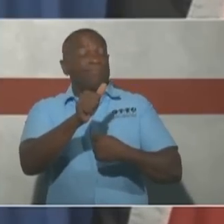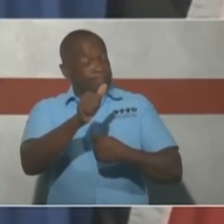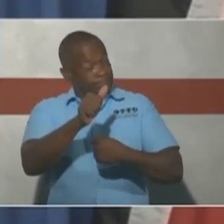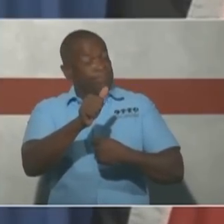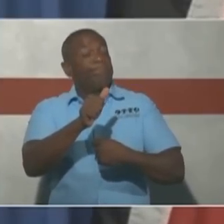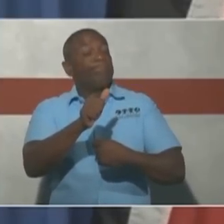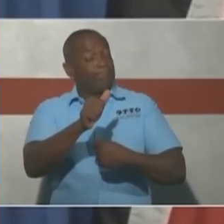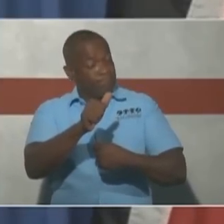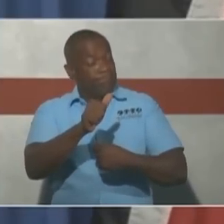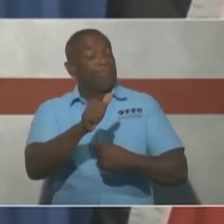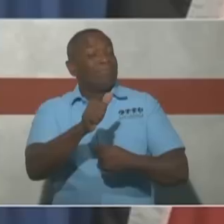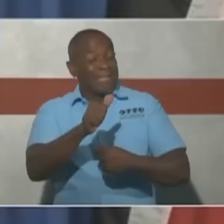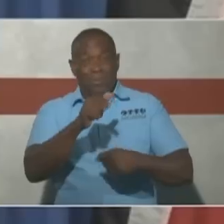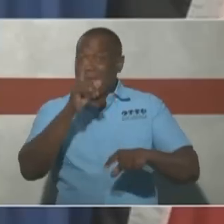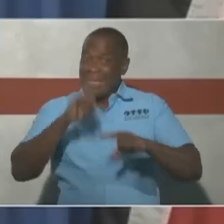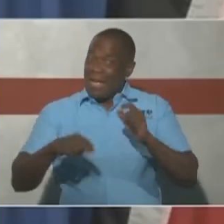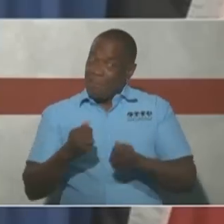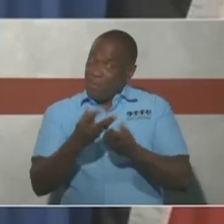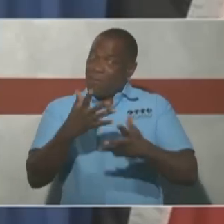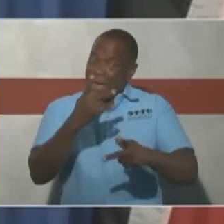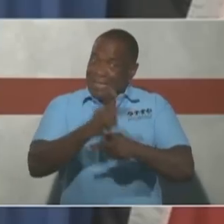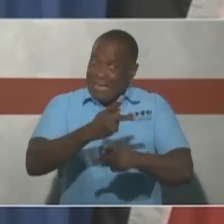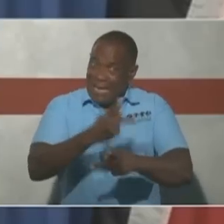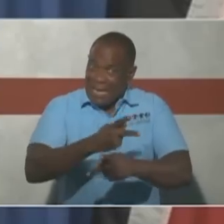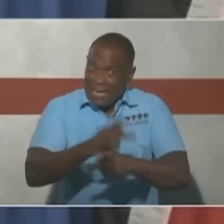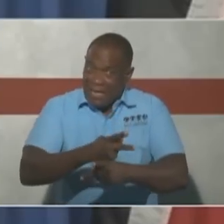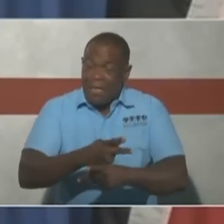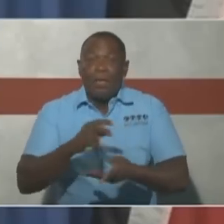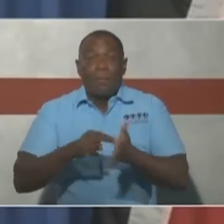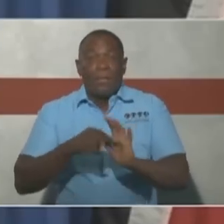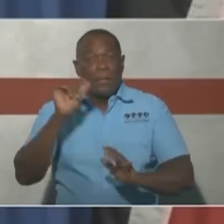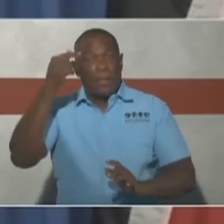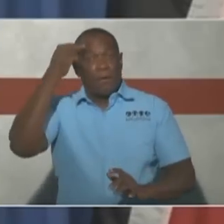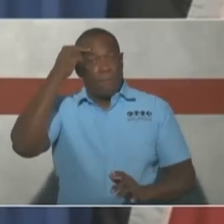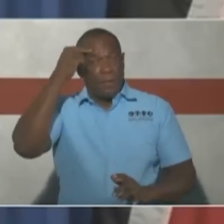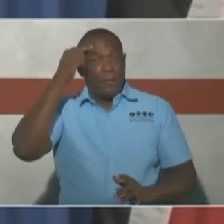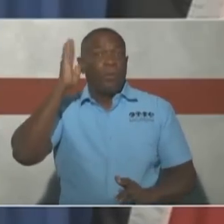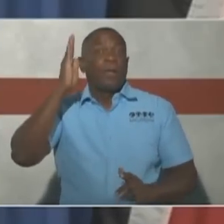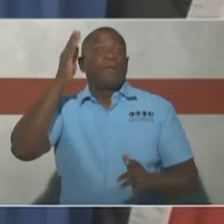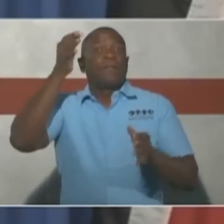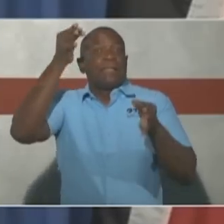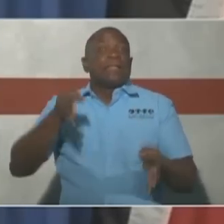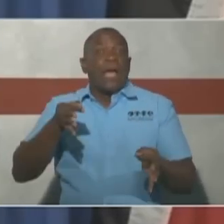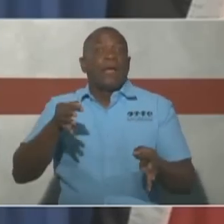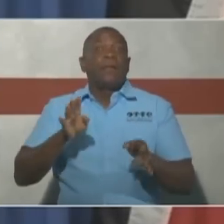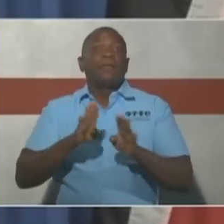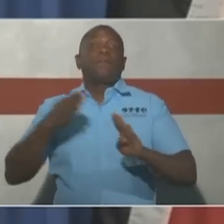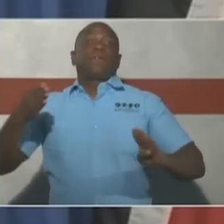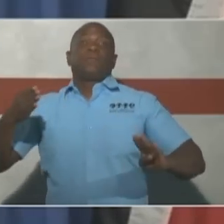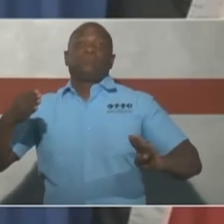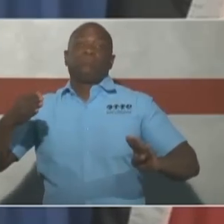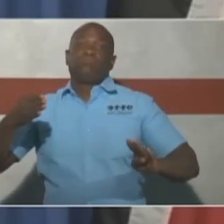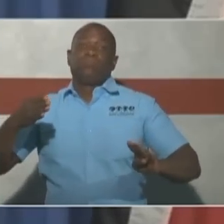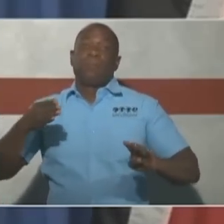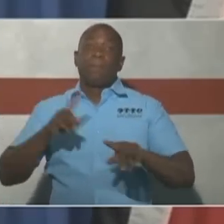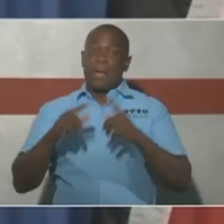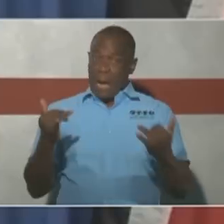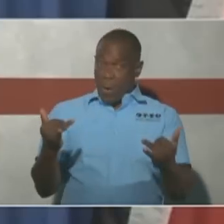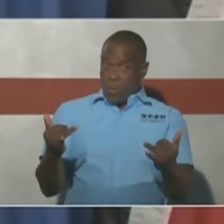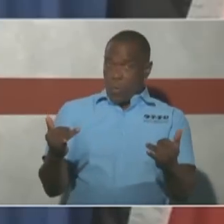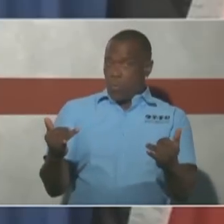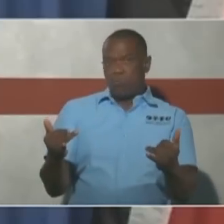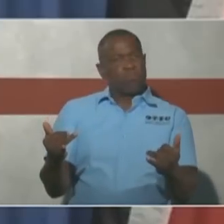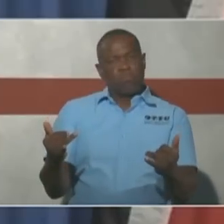aware and with some element of personal responsibility and the fair level of immunity that we've had,